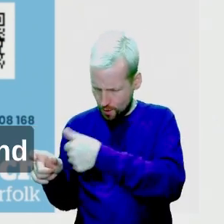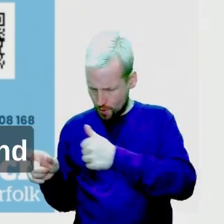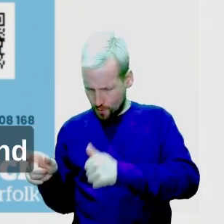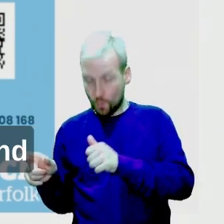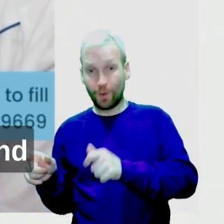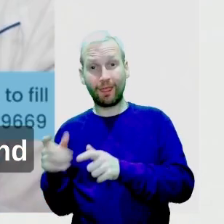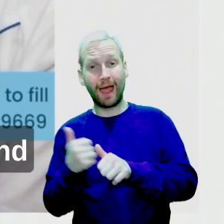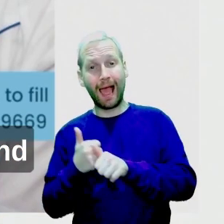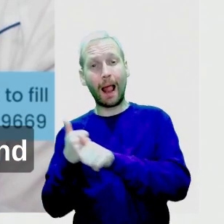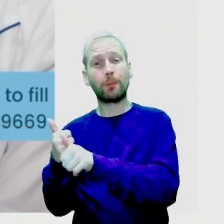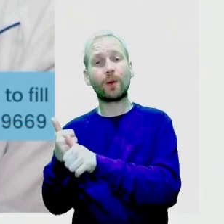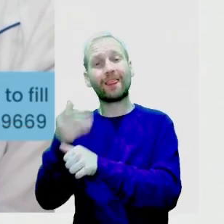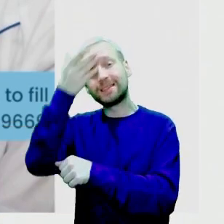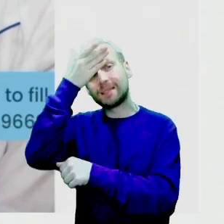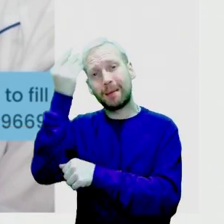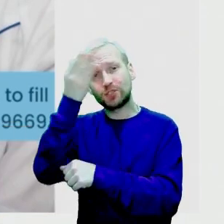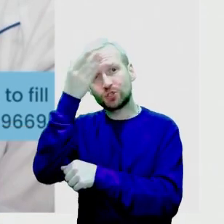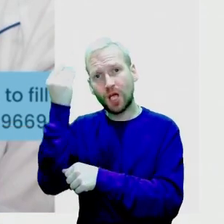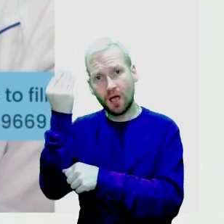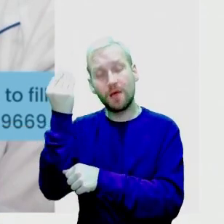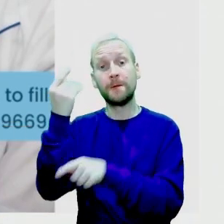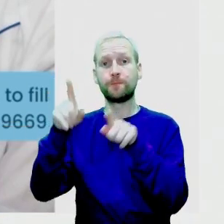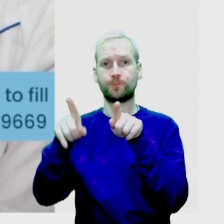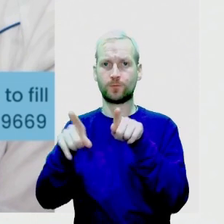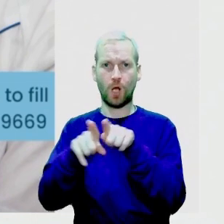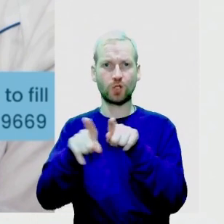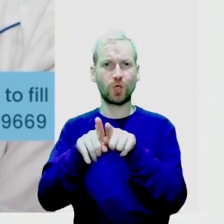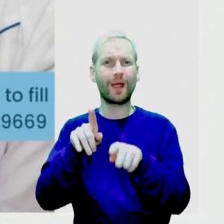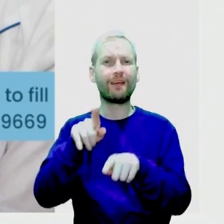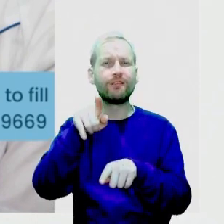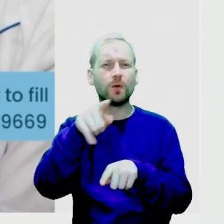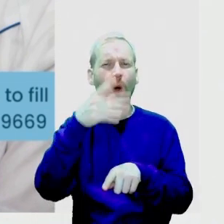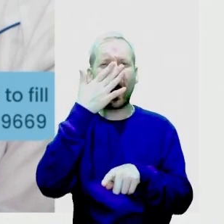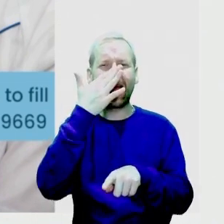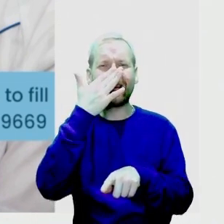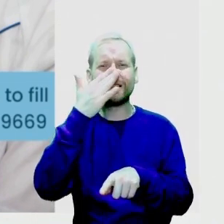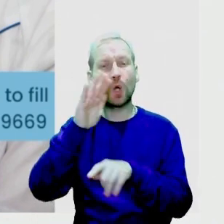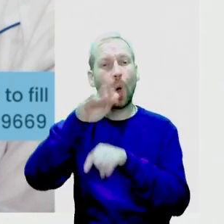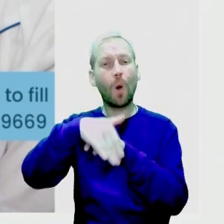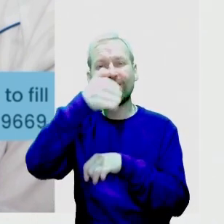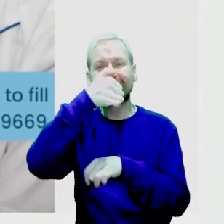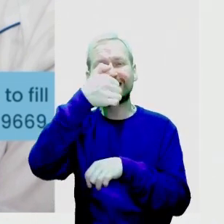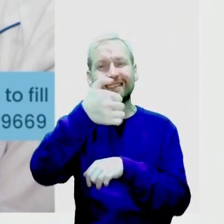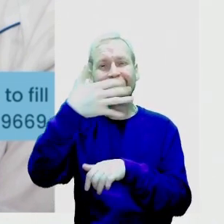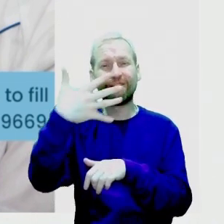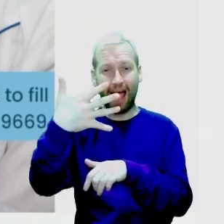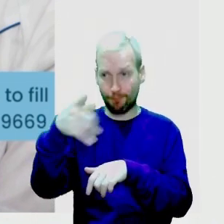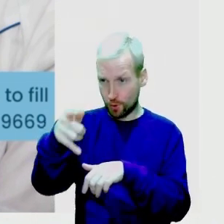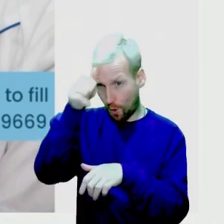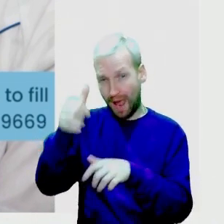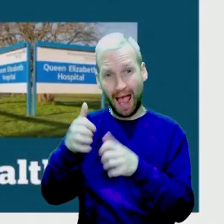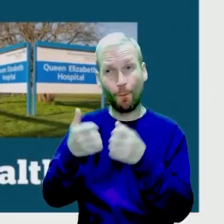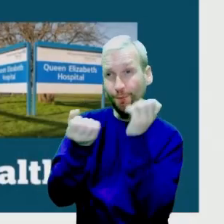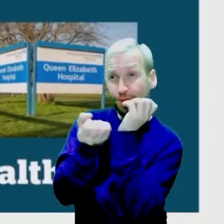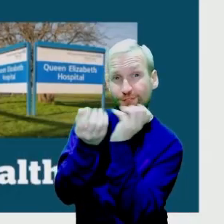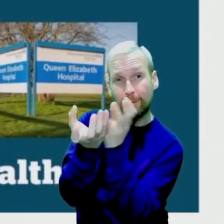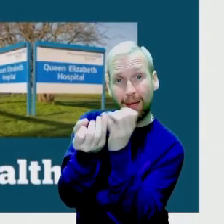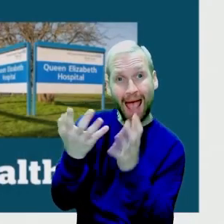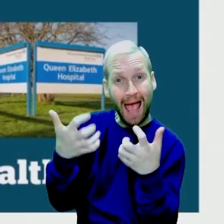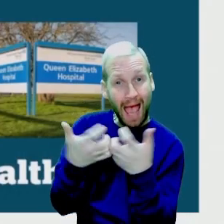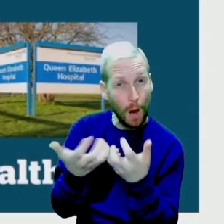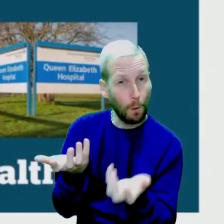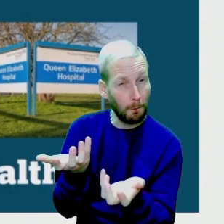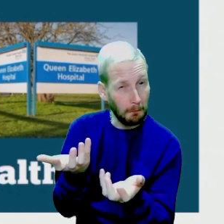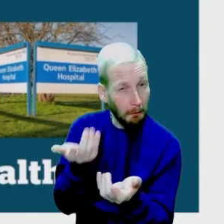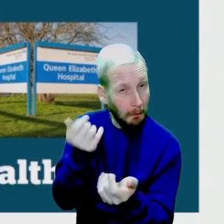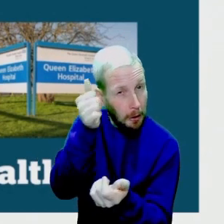with dementia, and finding out whether those aged 65 and over in care homes know how to give feedback.